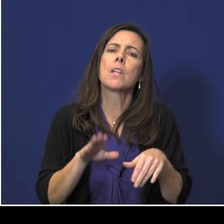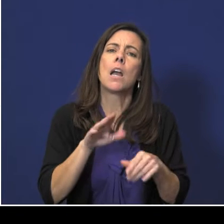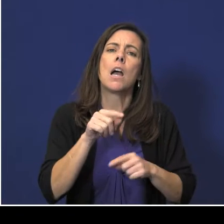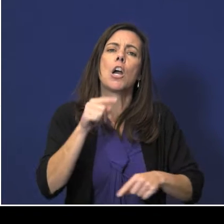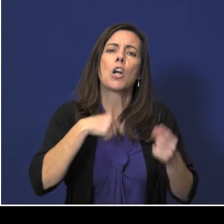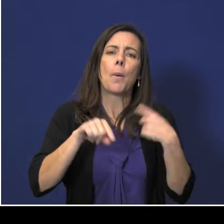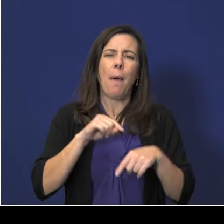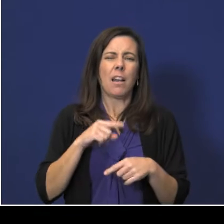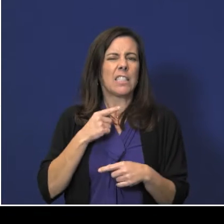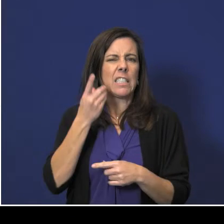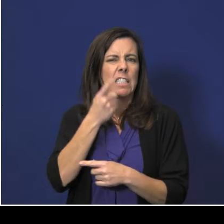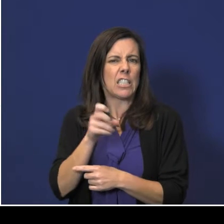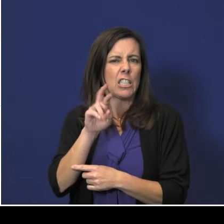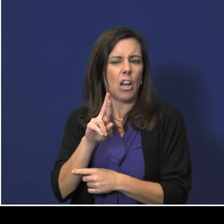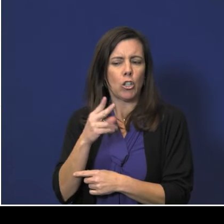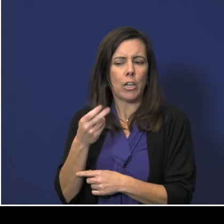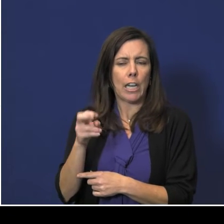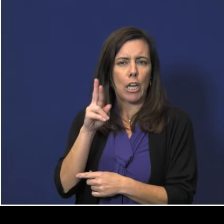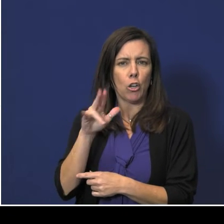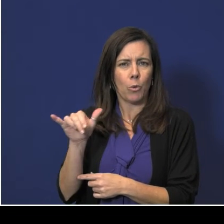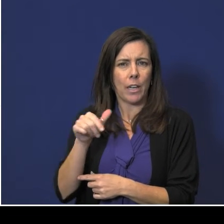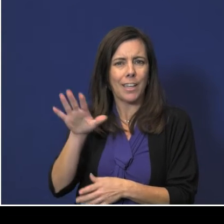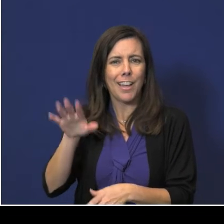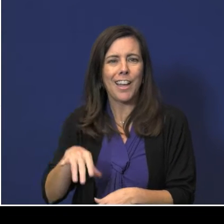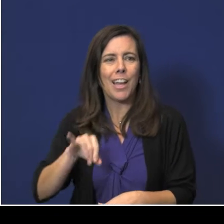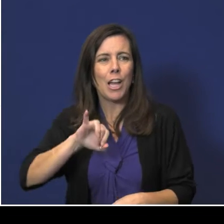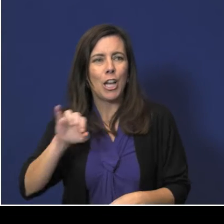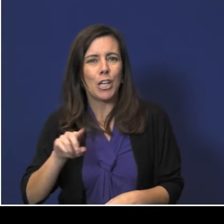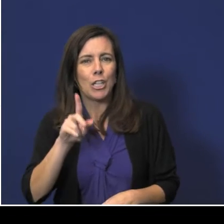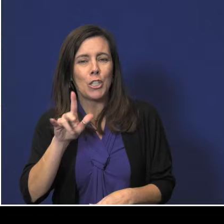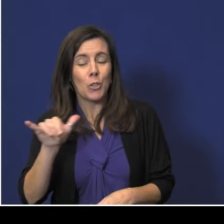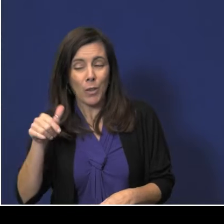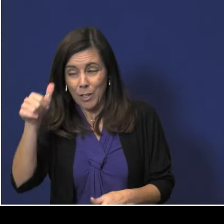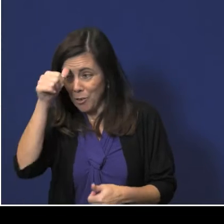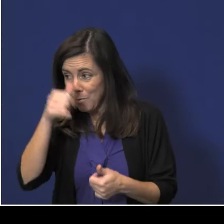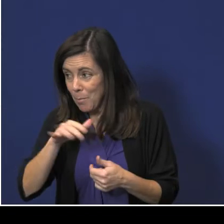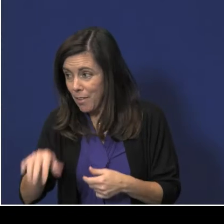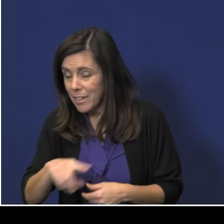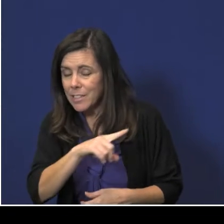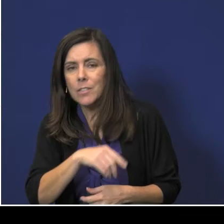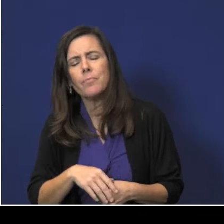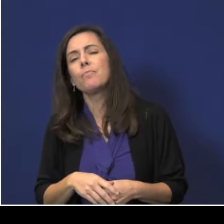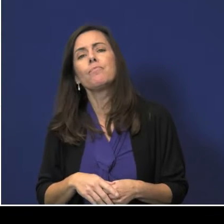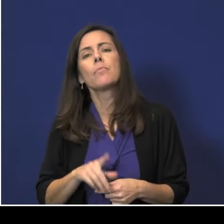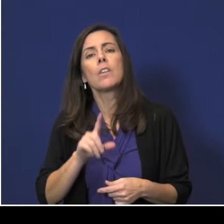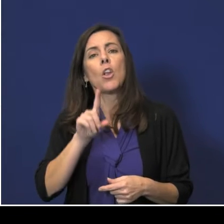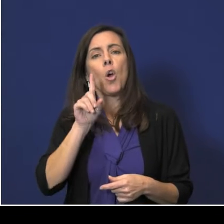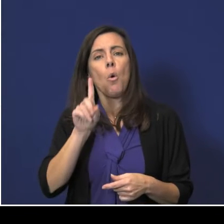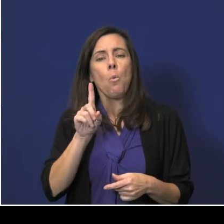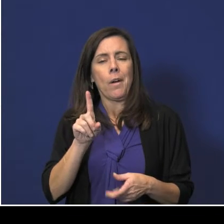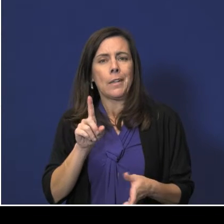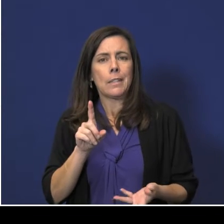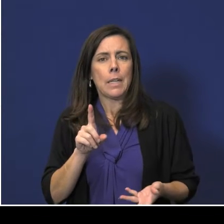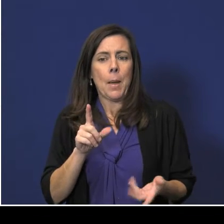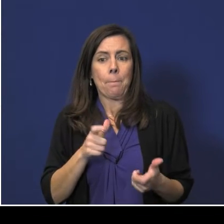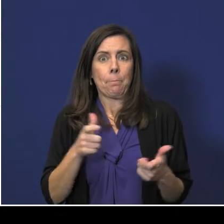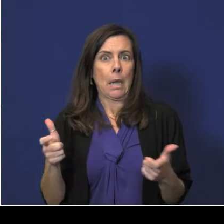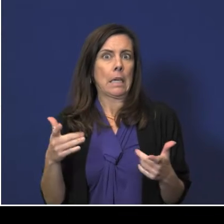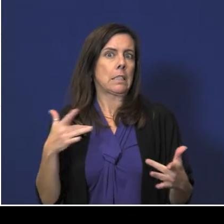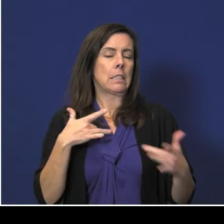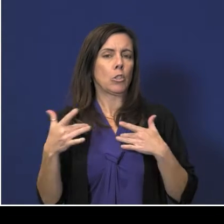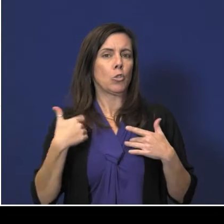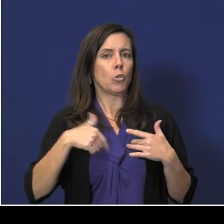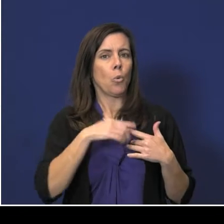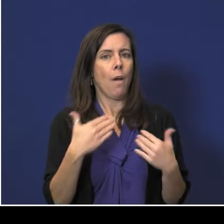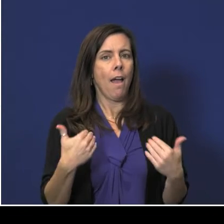slide, and Julie remembers this because she led our bond committee. One of the big concerns we have was